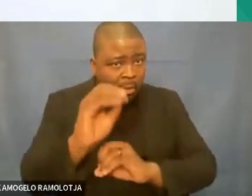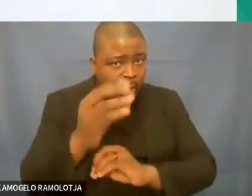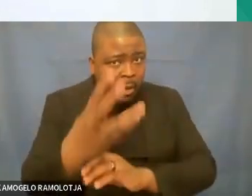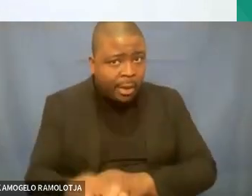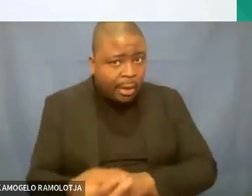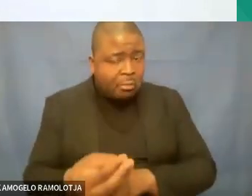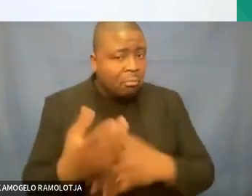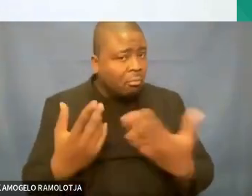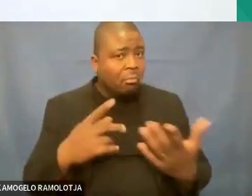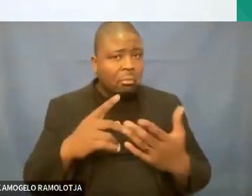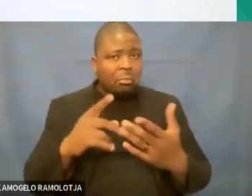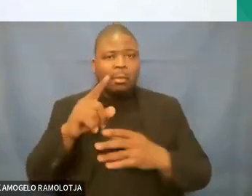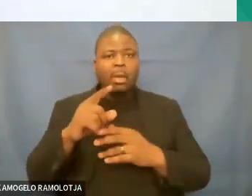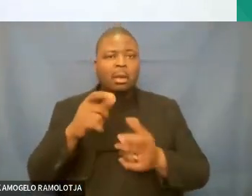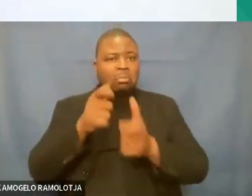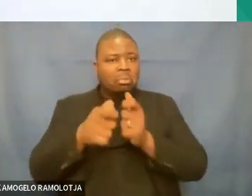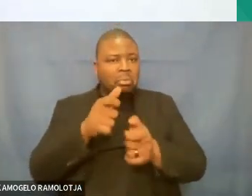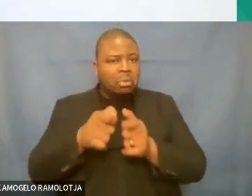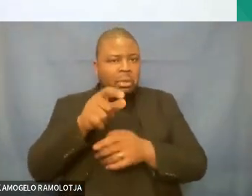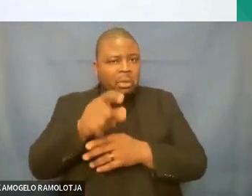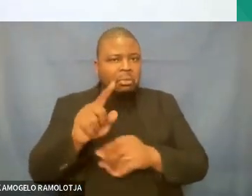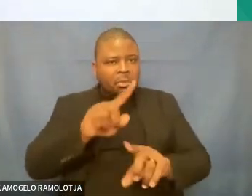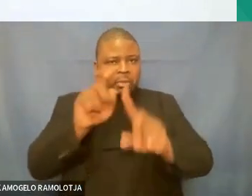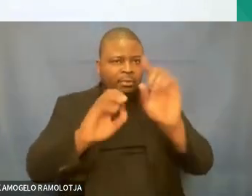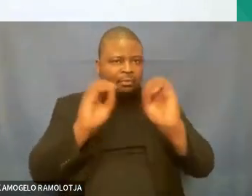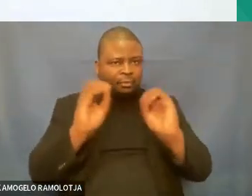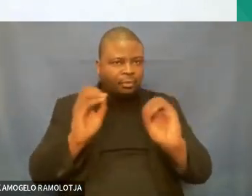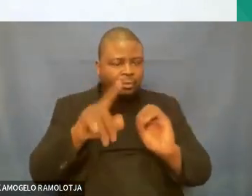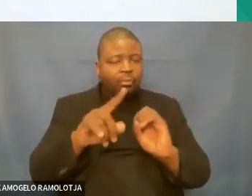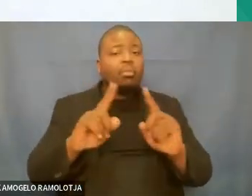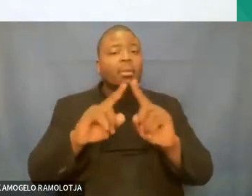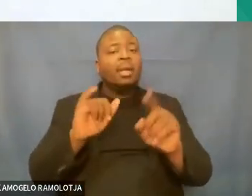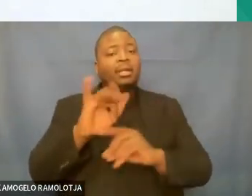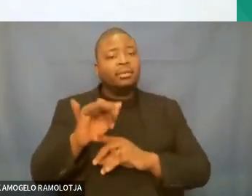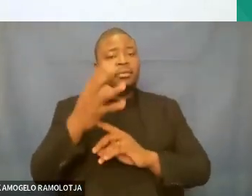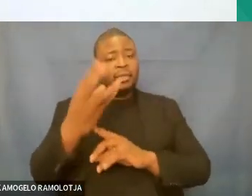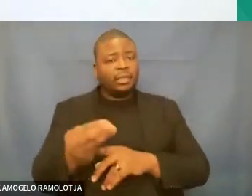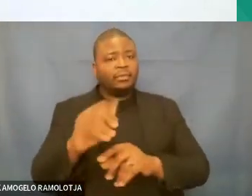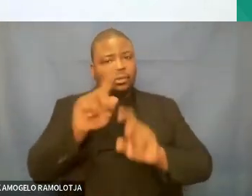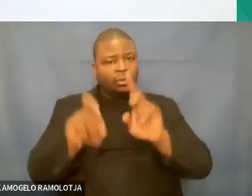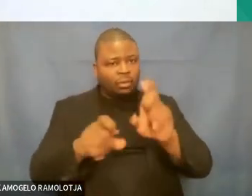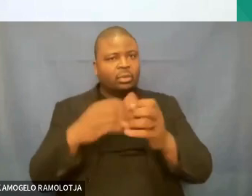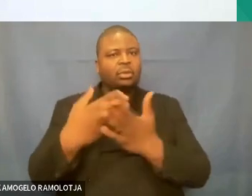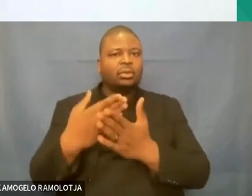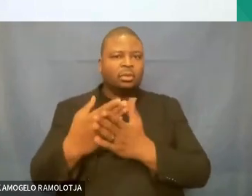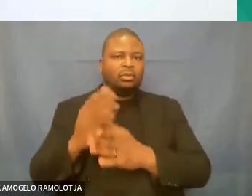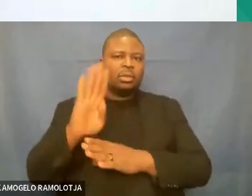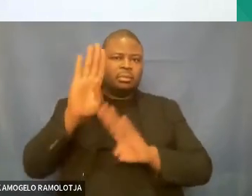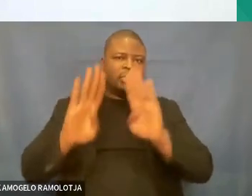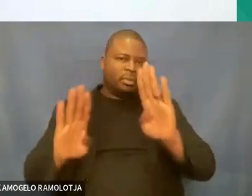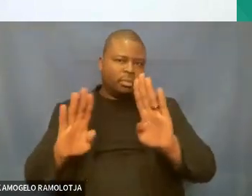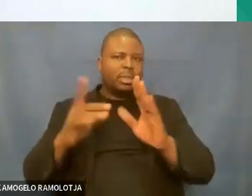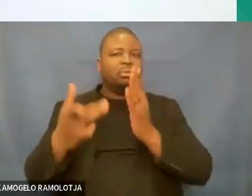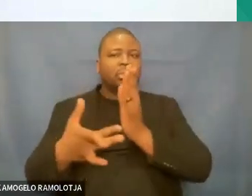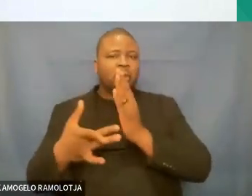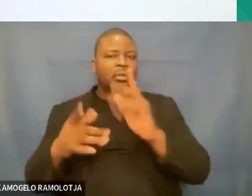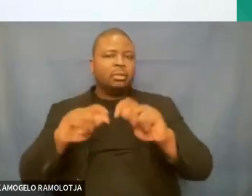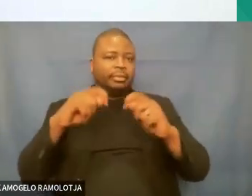in the chat. May I ask, if you have a question, you are welcome to raise your hand and technical support will then unmute